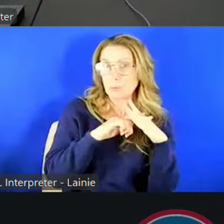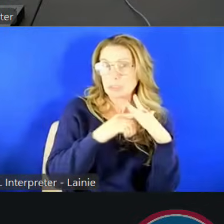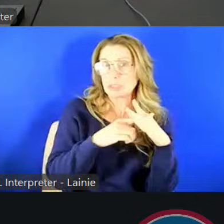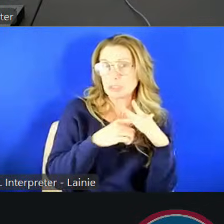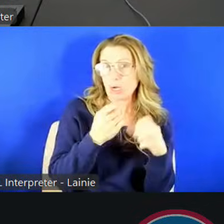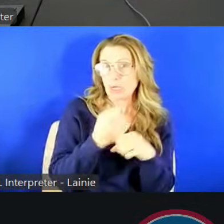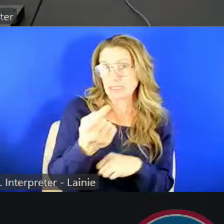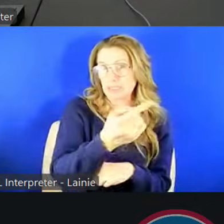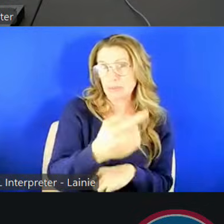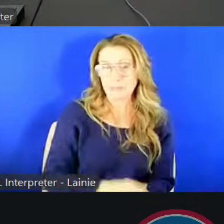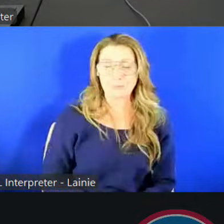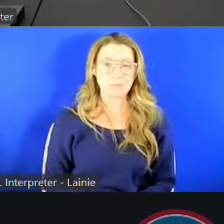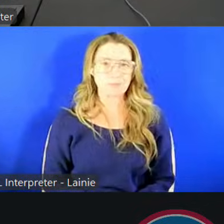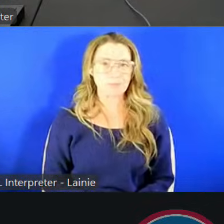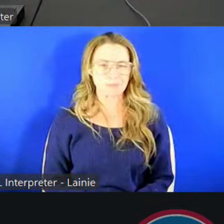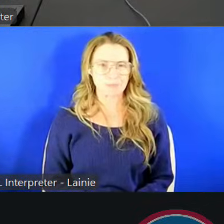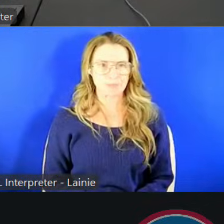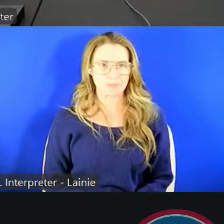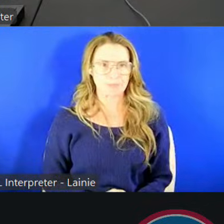year.